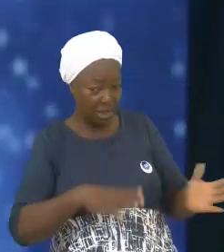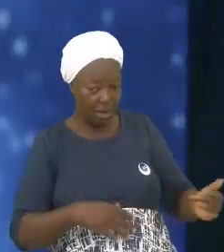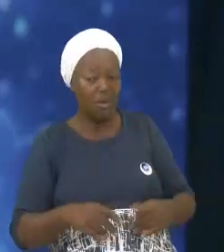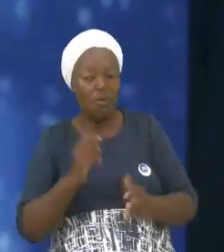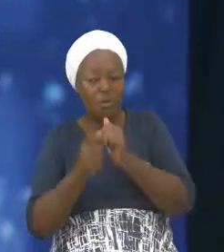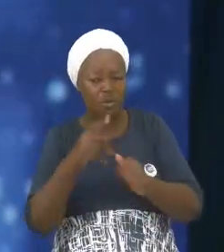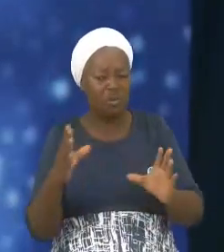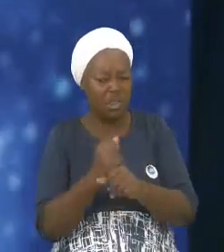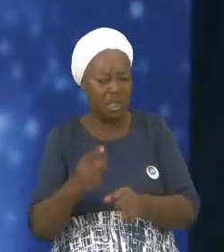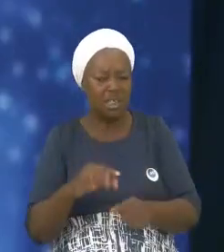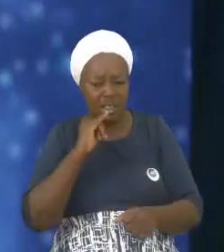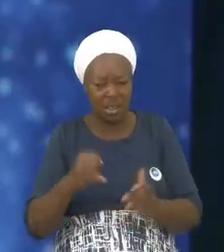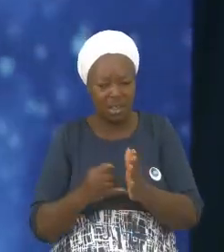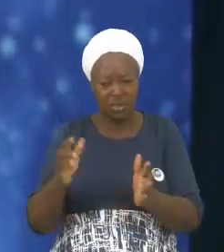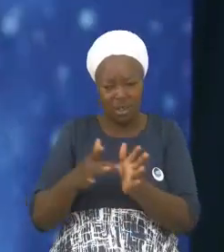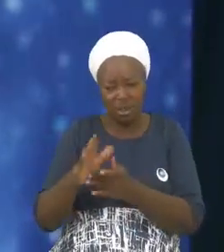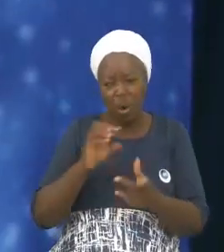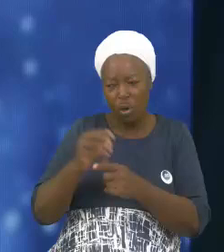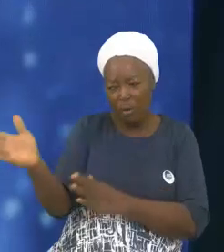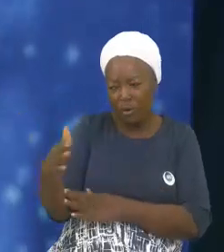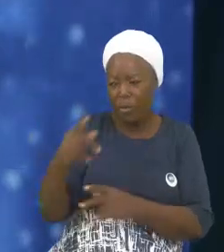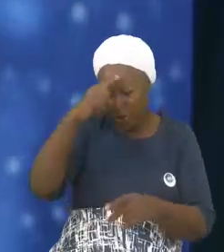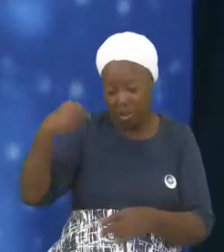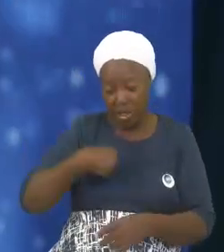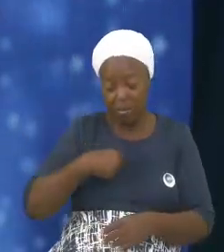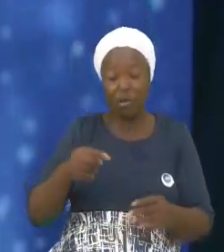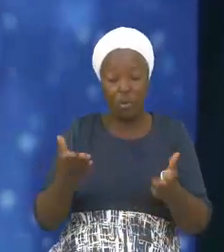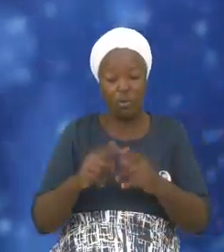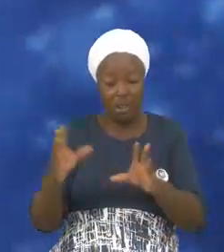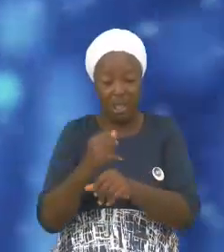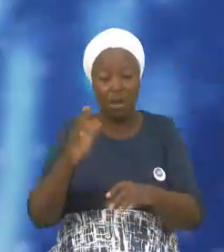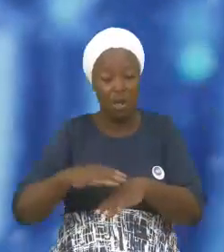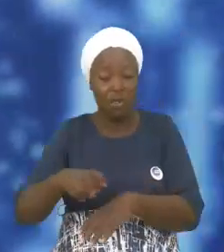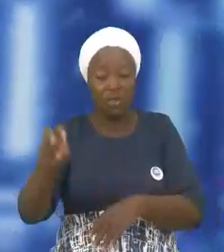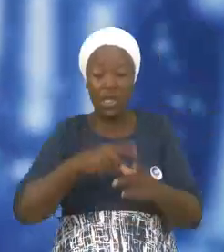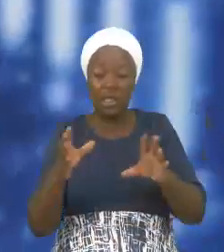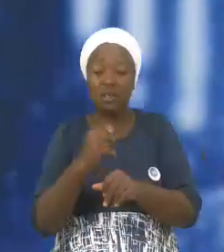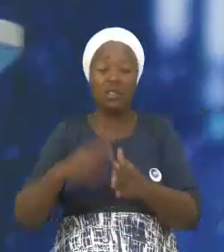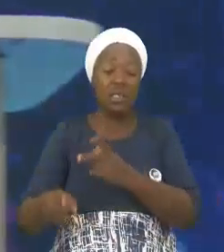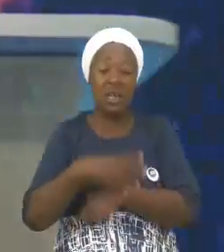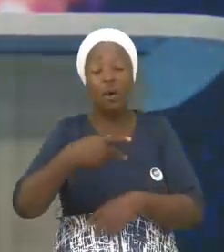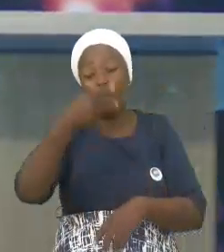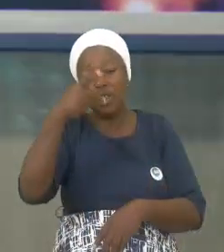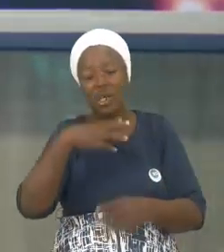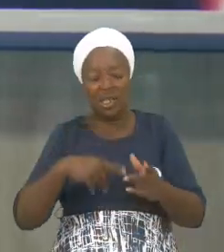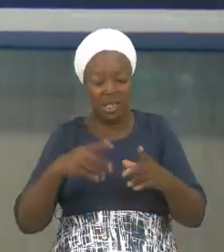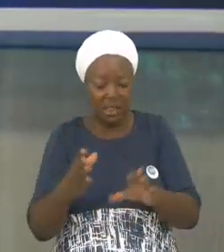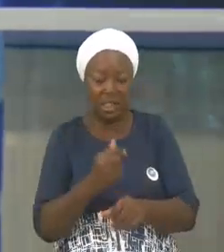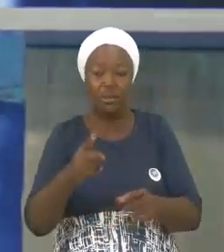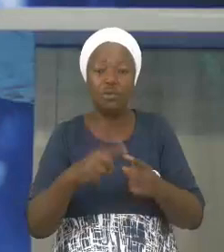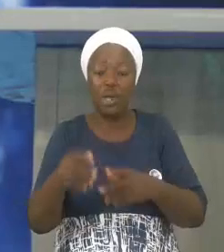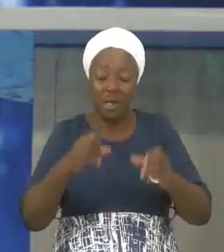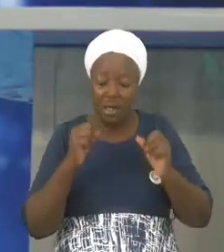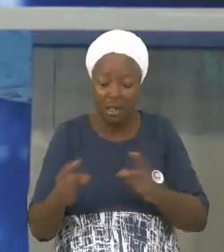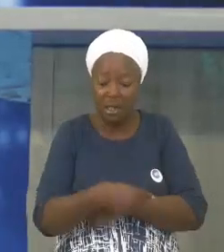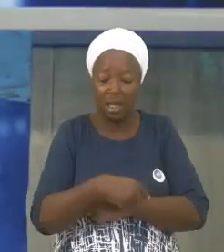on a journey and get you to the day of Pentecost. I want to take you on a journey and take you to the day of power. I